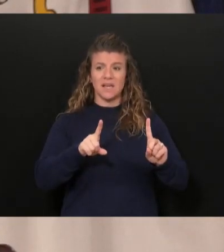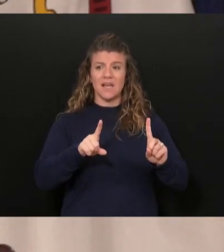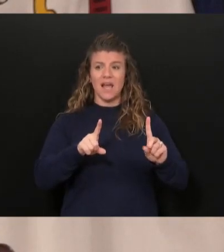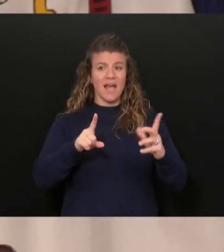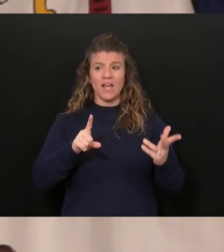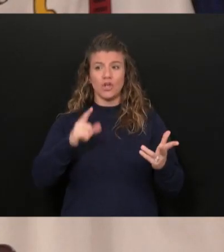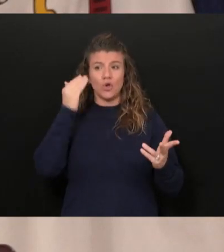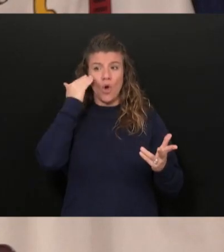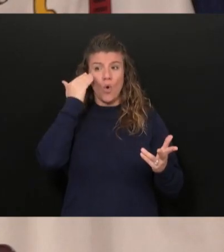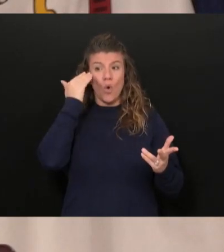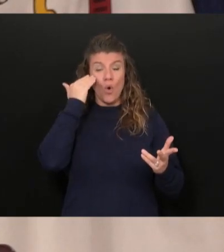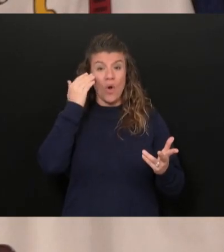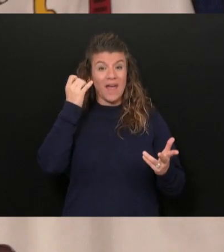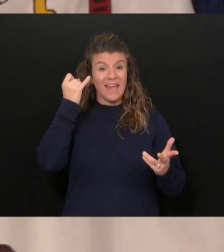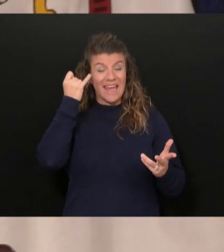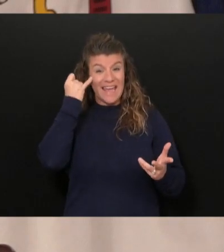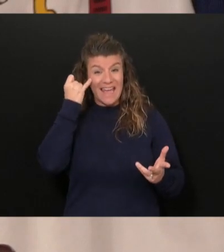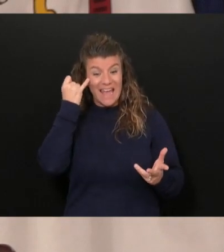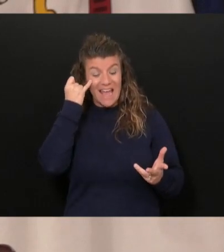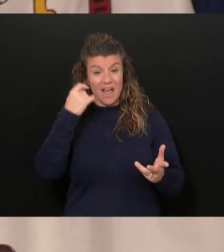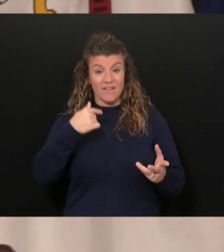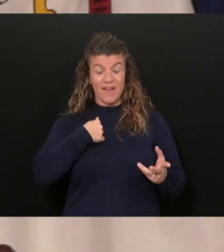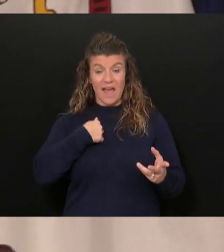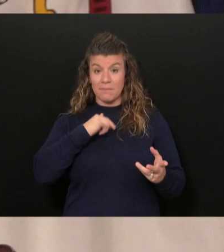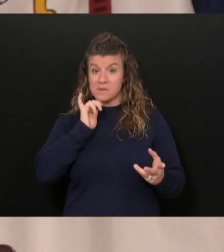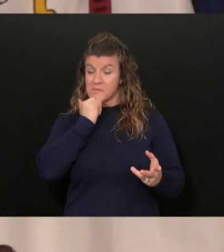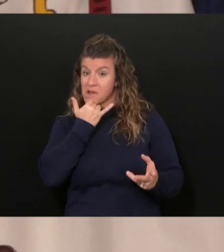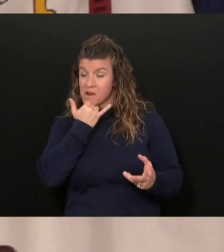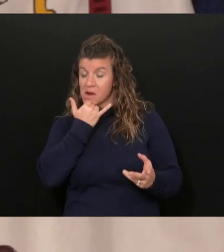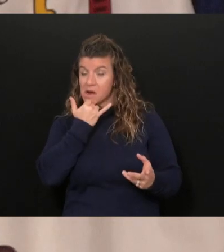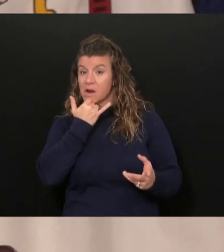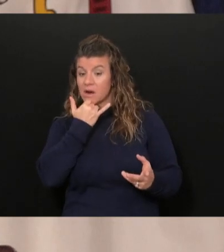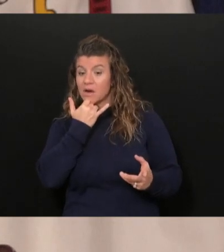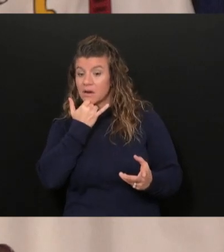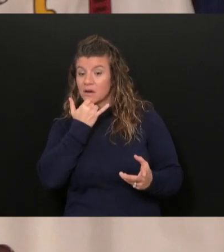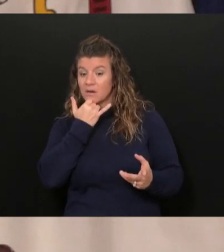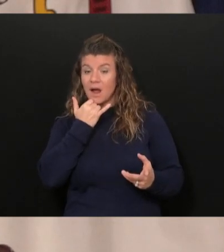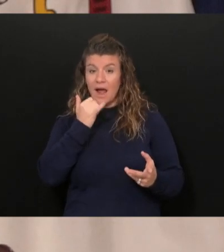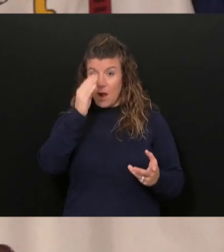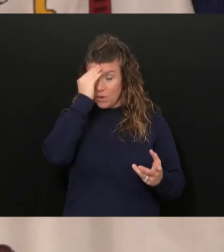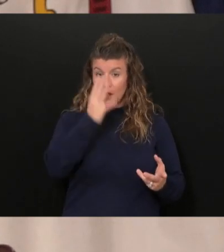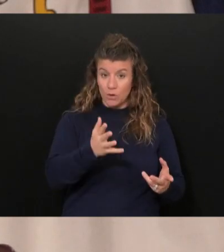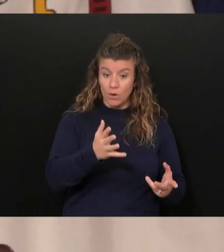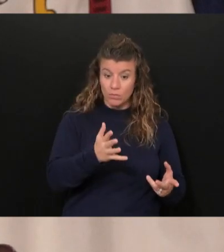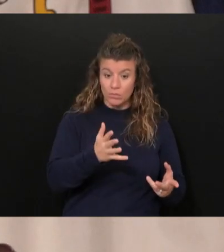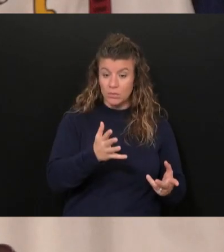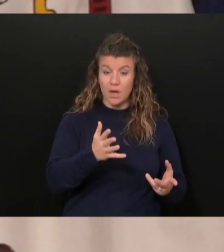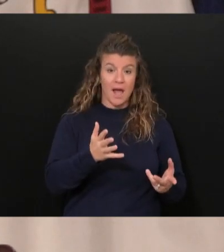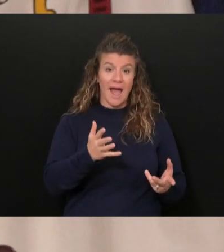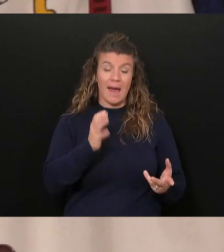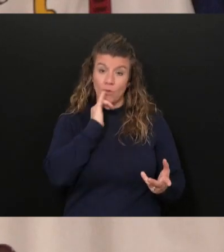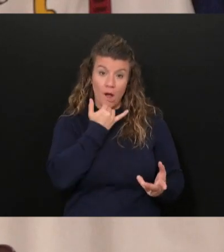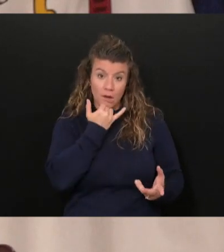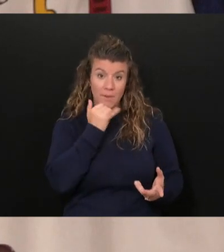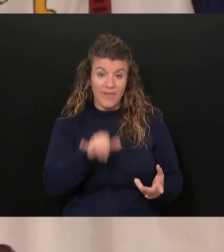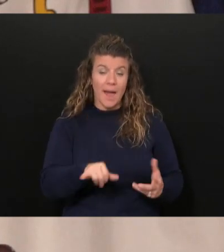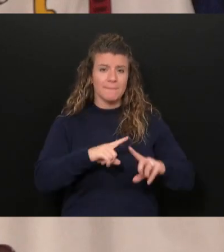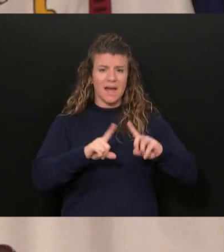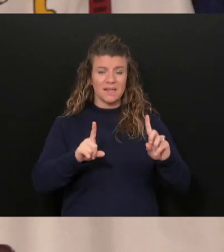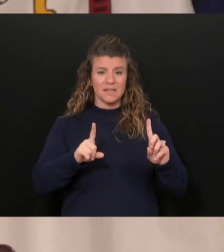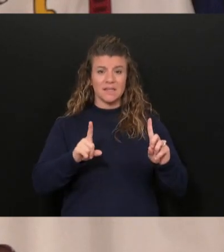you know, if in fact I'm in error about that, then I'm just in error about